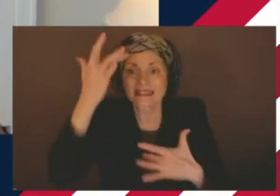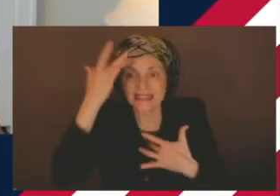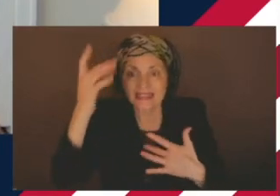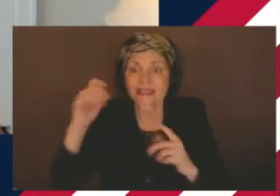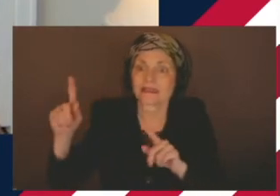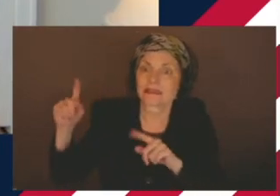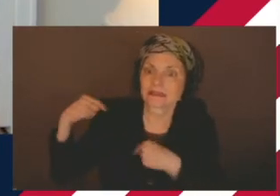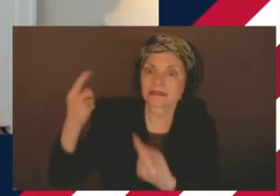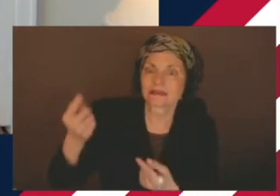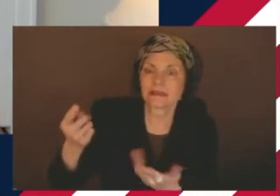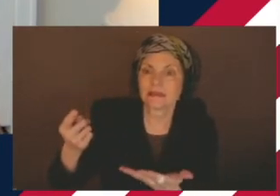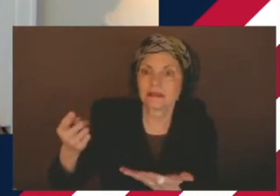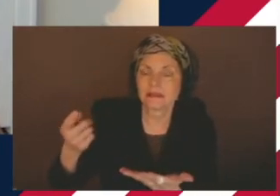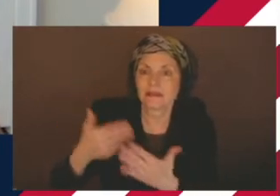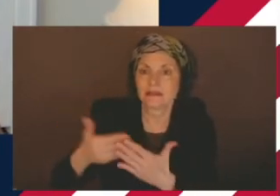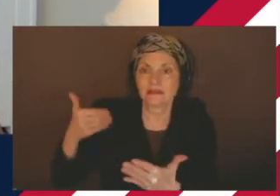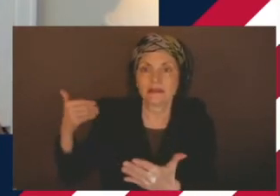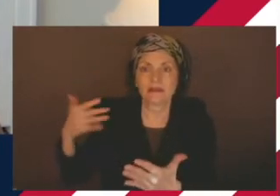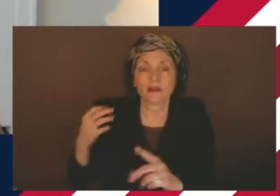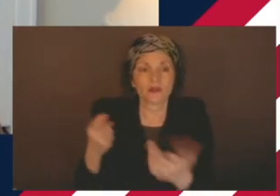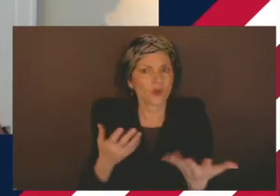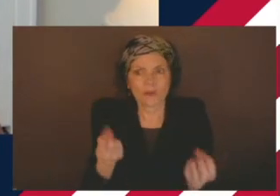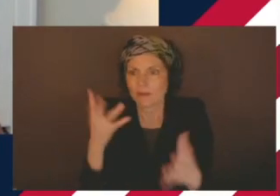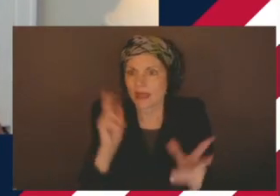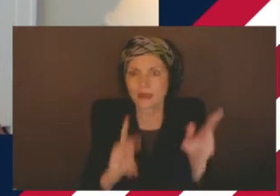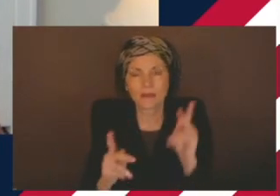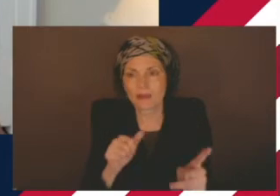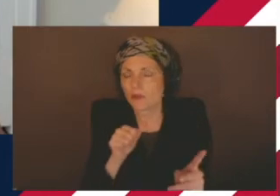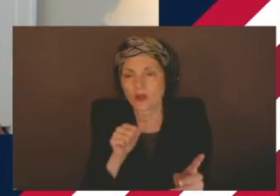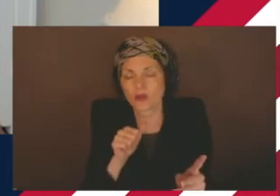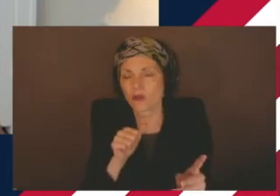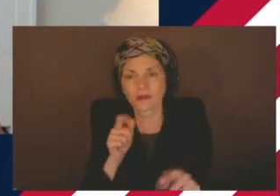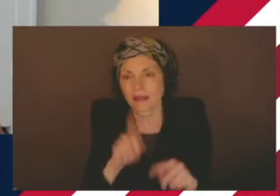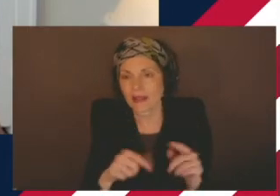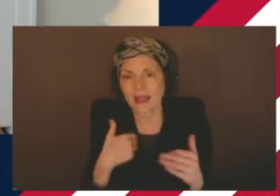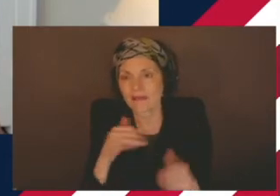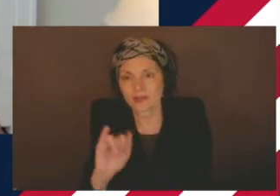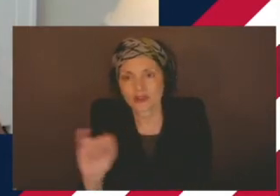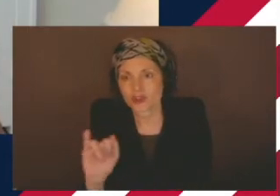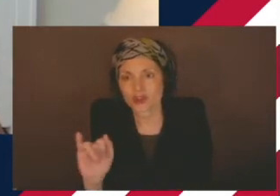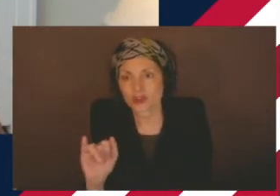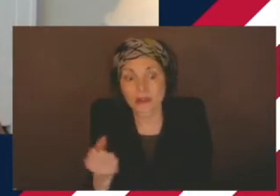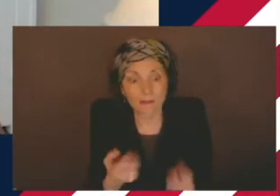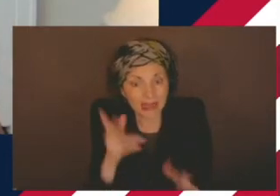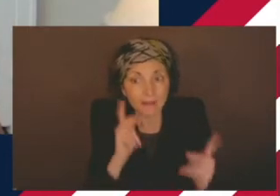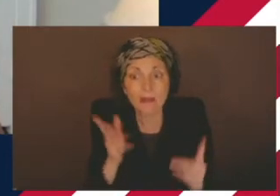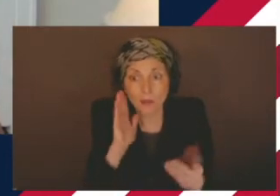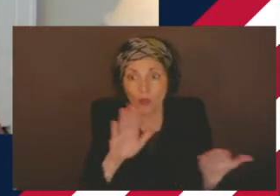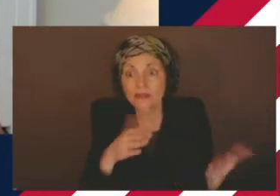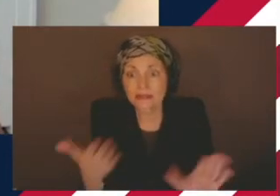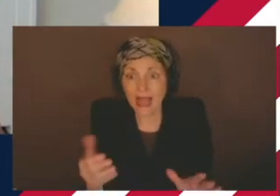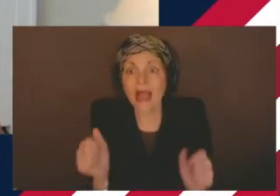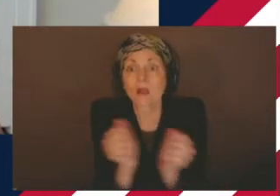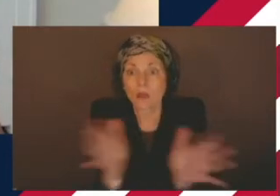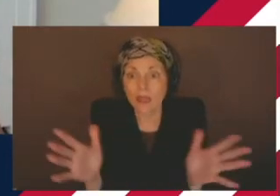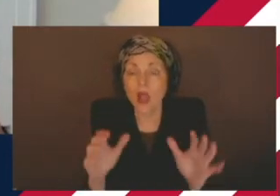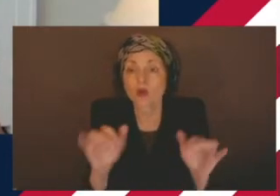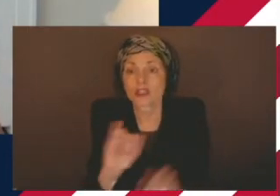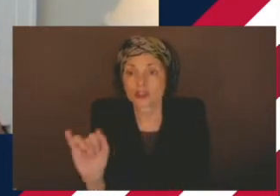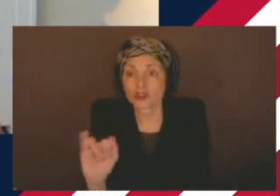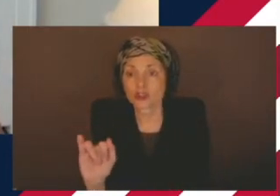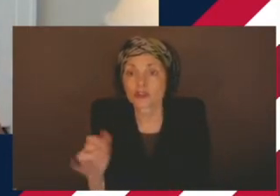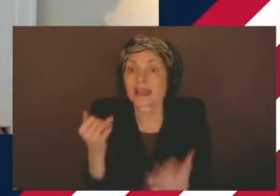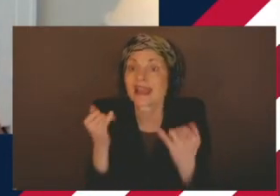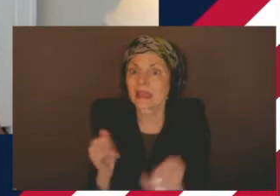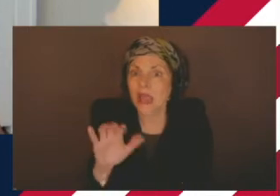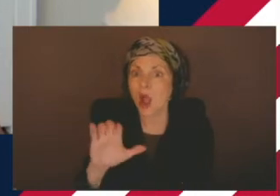us are uninsurable without the law, and many will not survive without insurance. And now COVID-19 is stripping more people each day